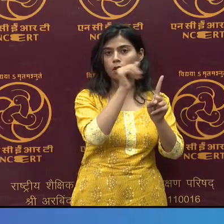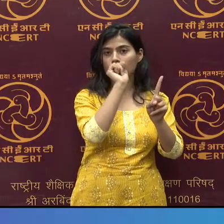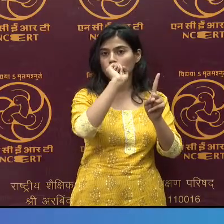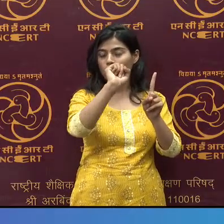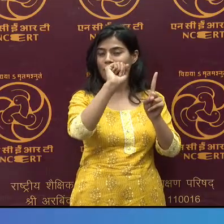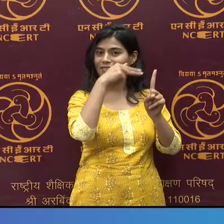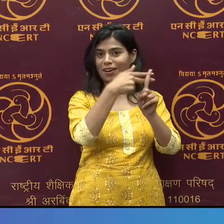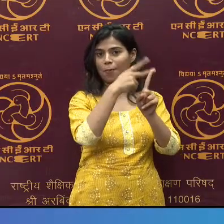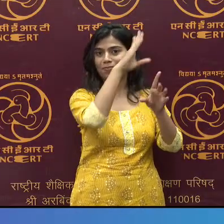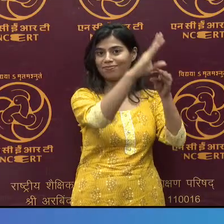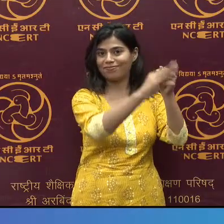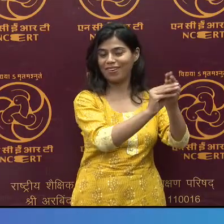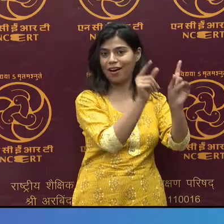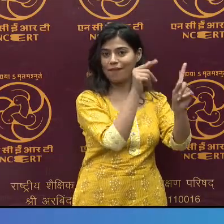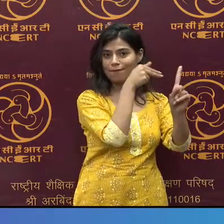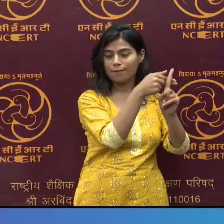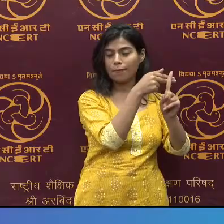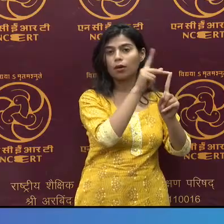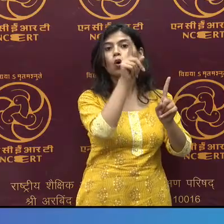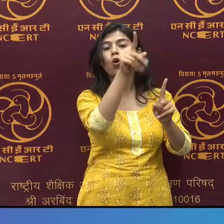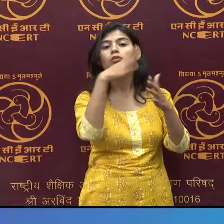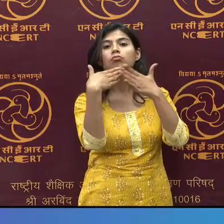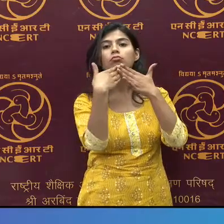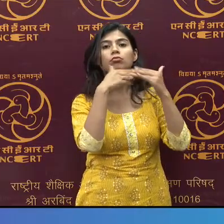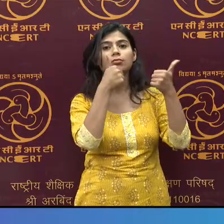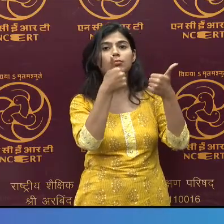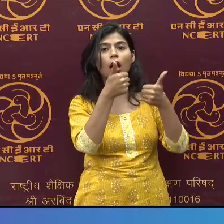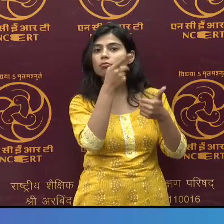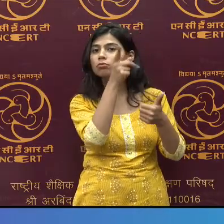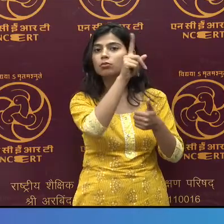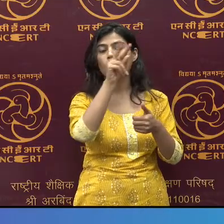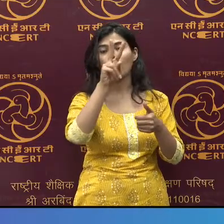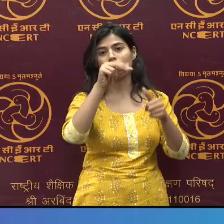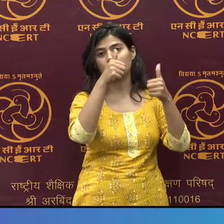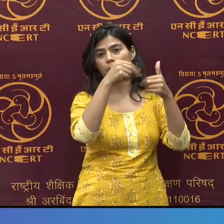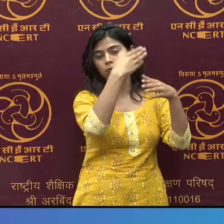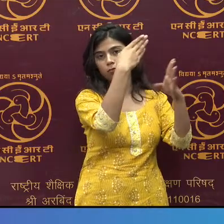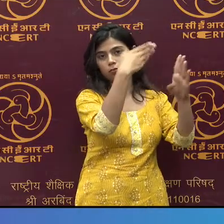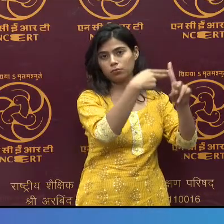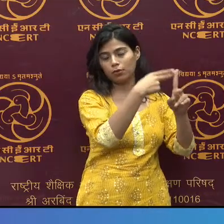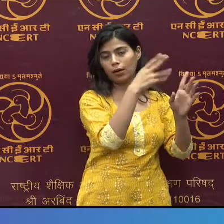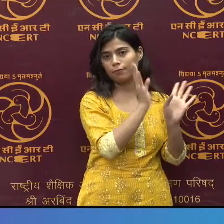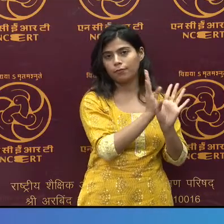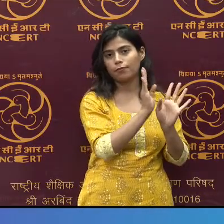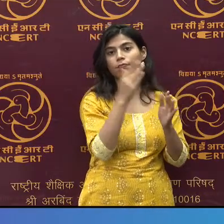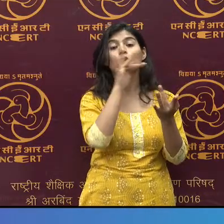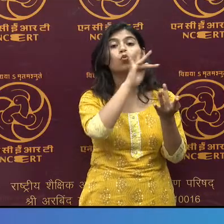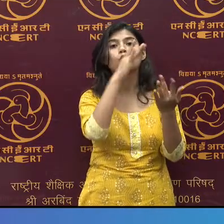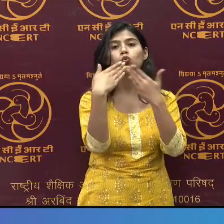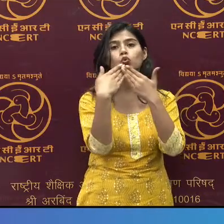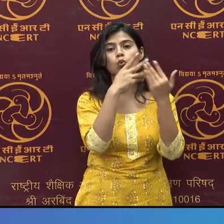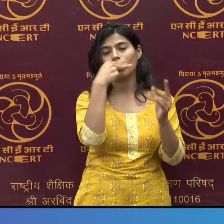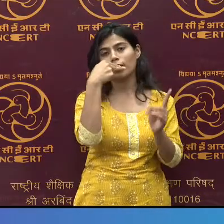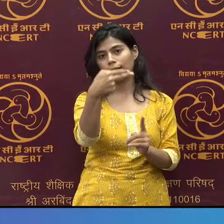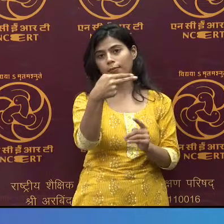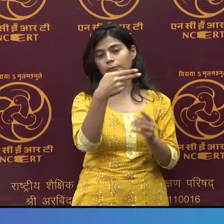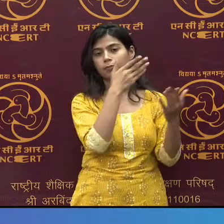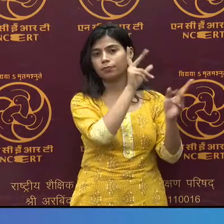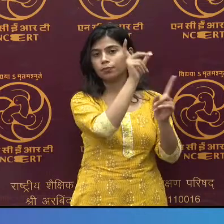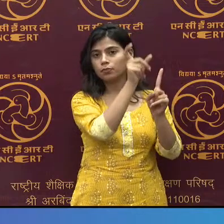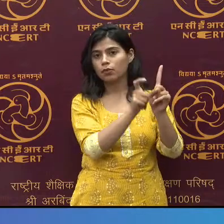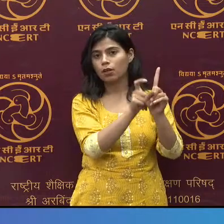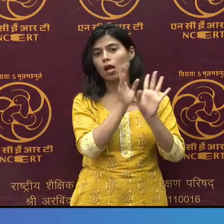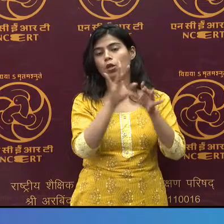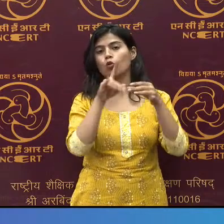Meeta, class 12th student, Indira Public School. So this is what you already have in the